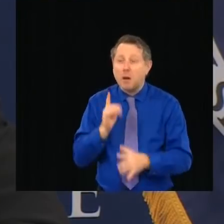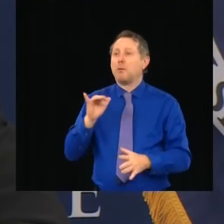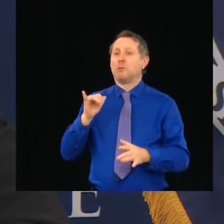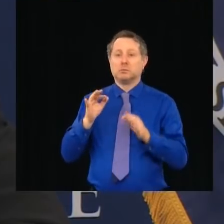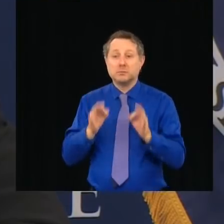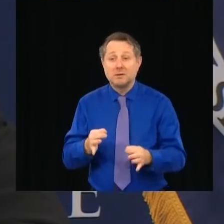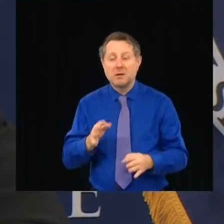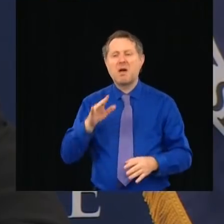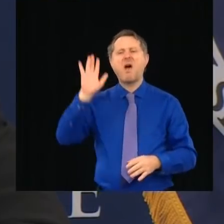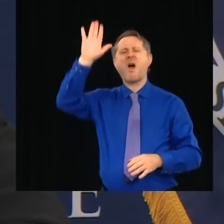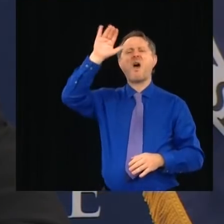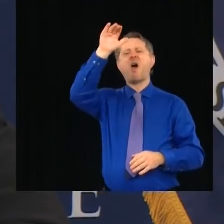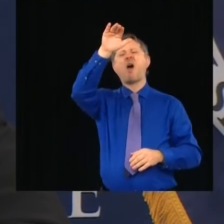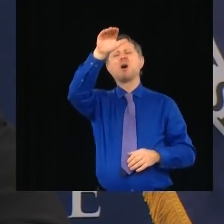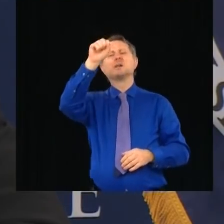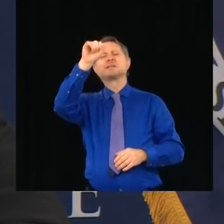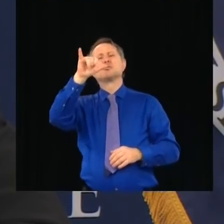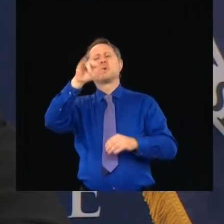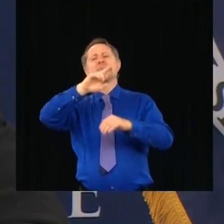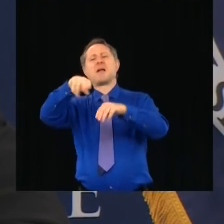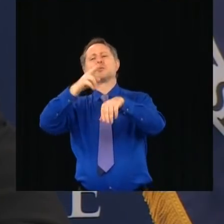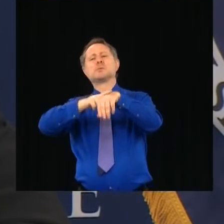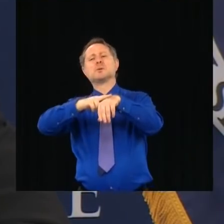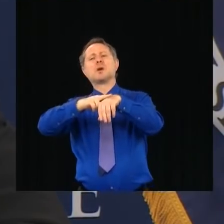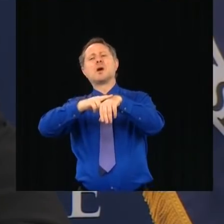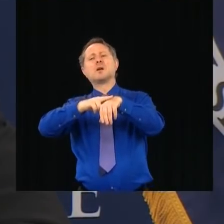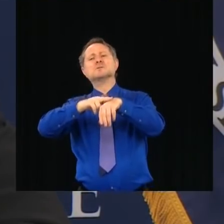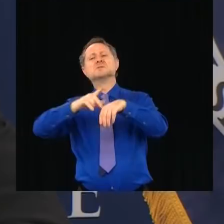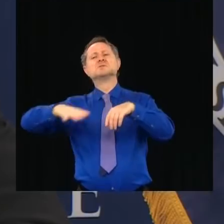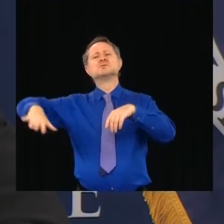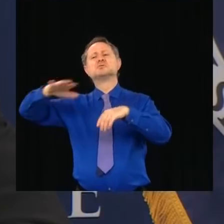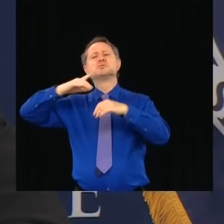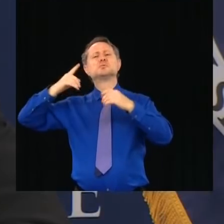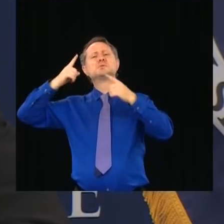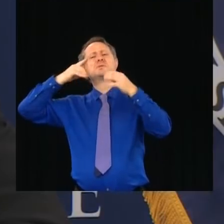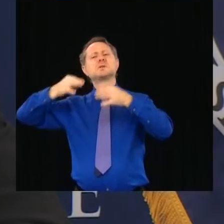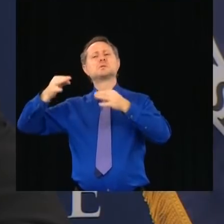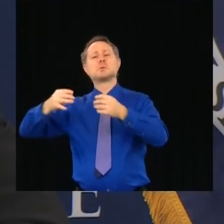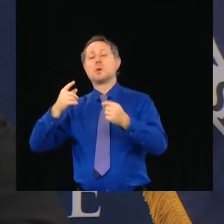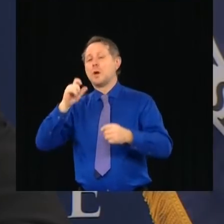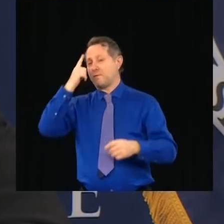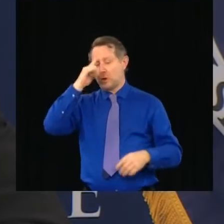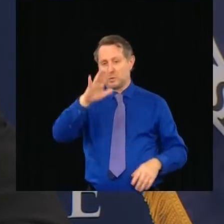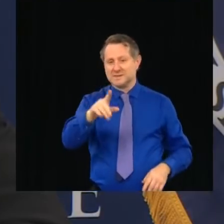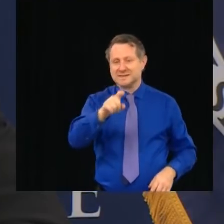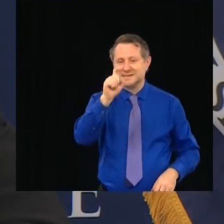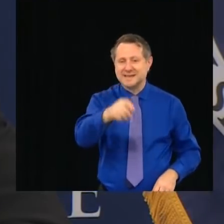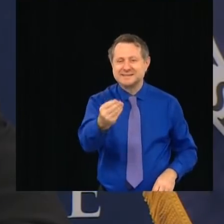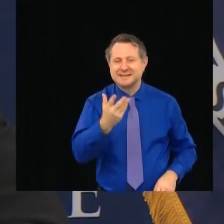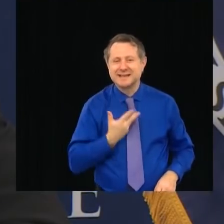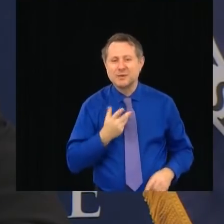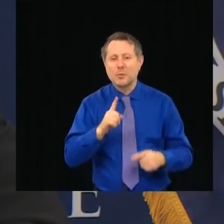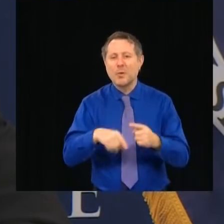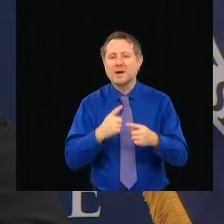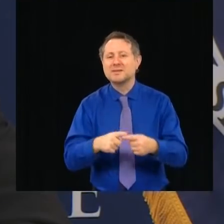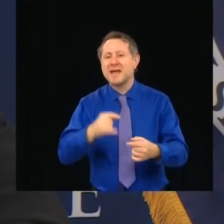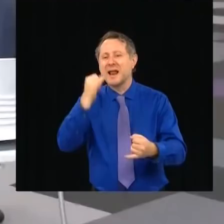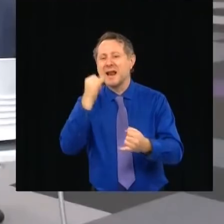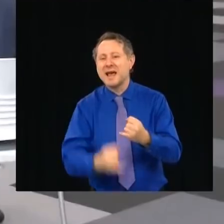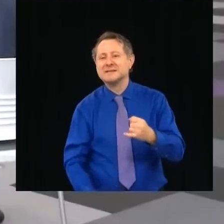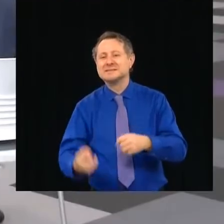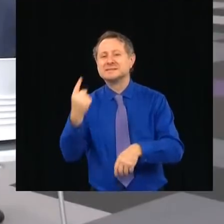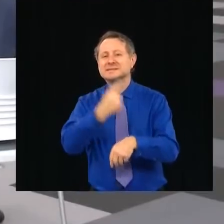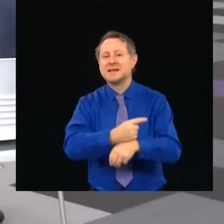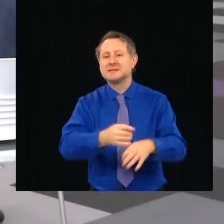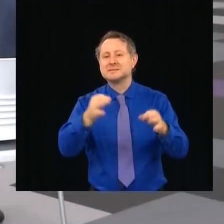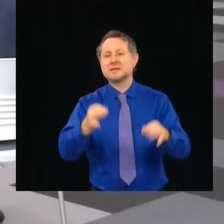or State? Well, they have to tell me when their drop dead date is, that I would have to know by this date. I'm under the impression for the Syracuse